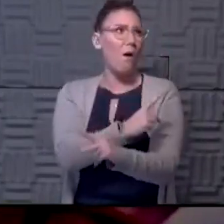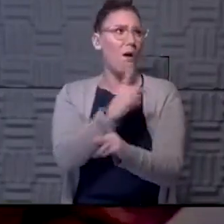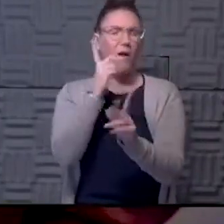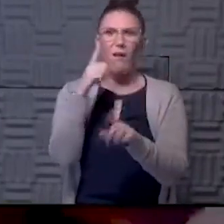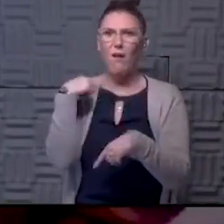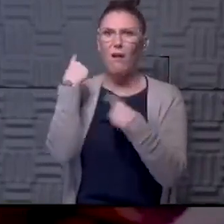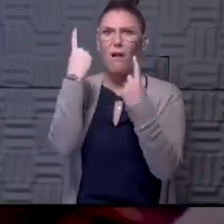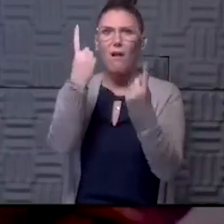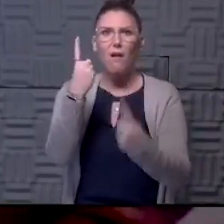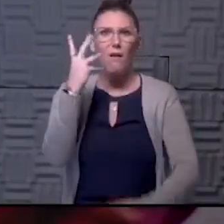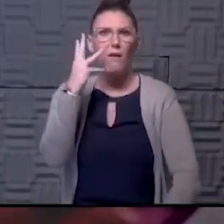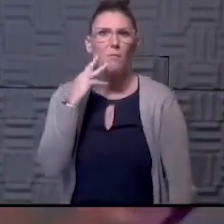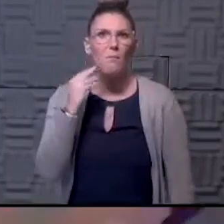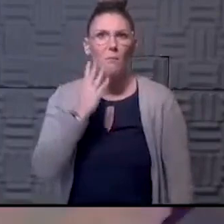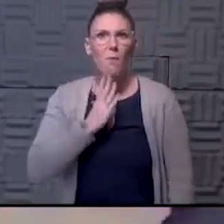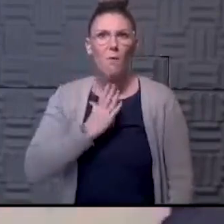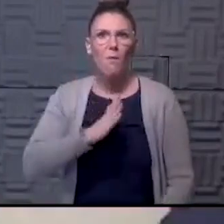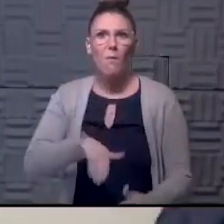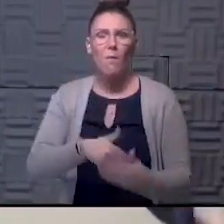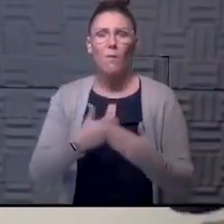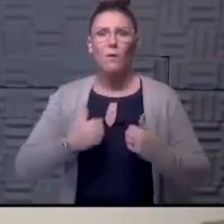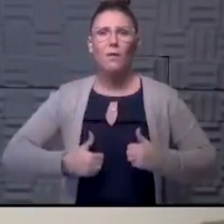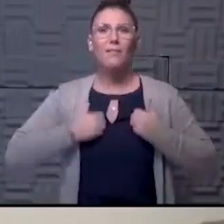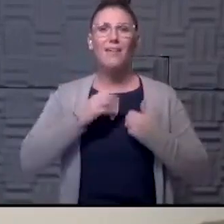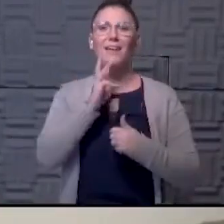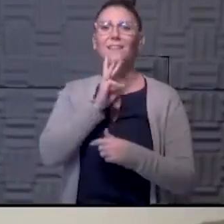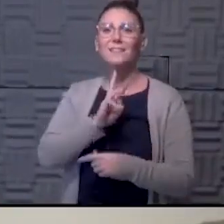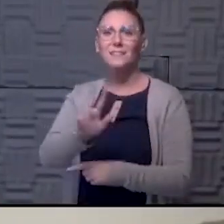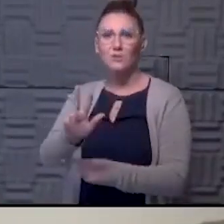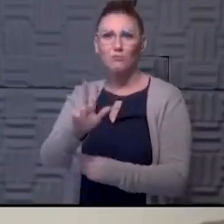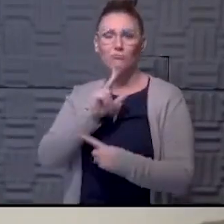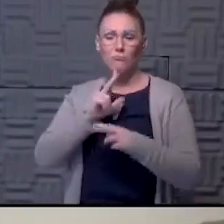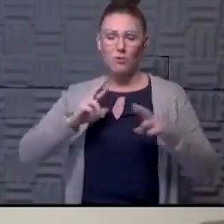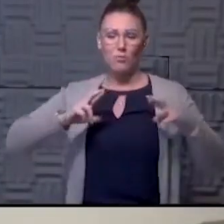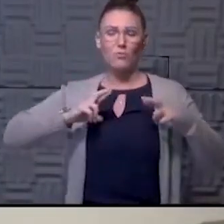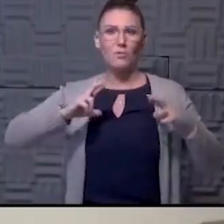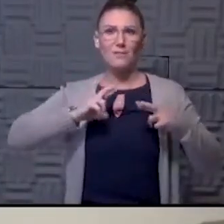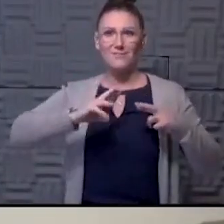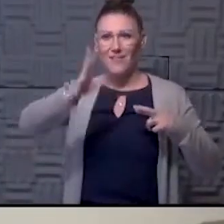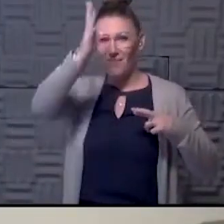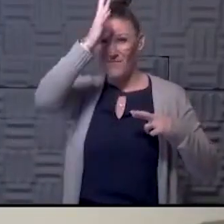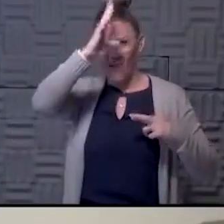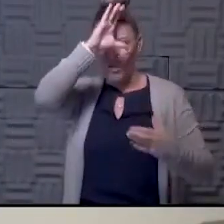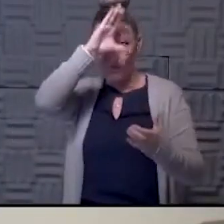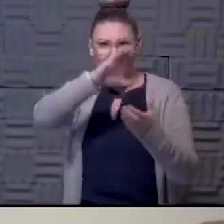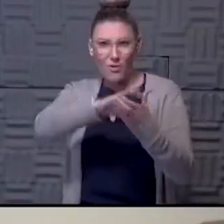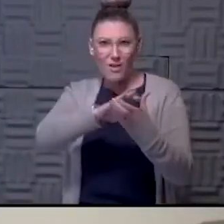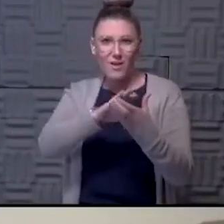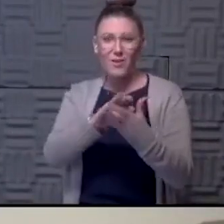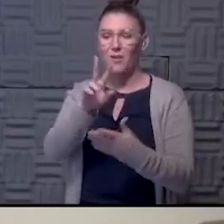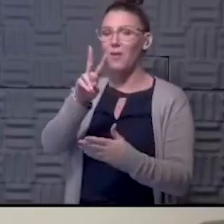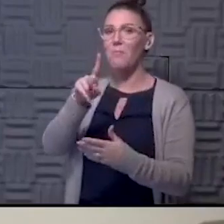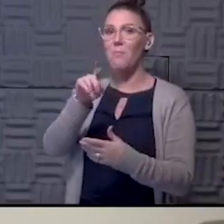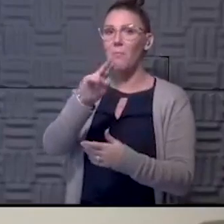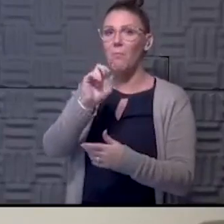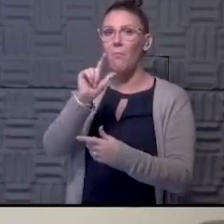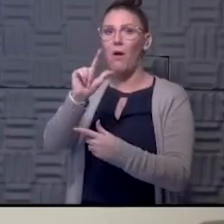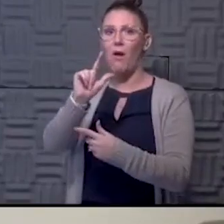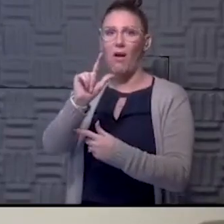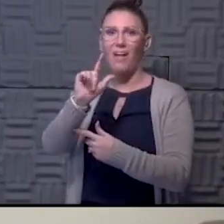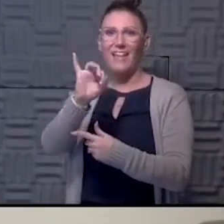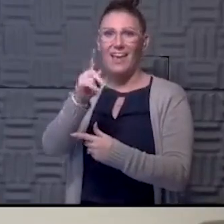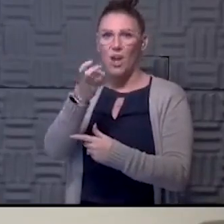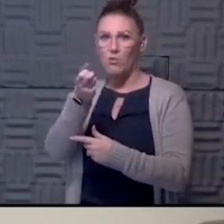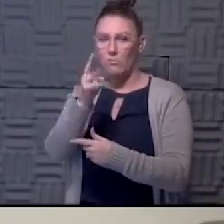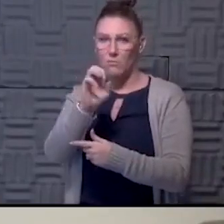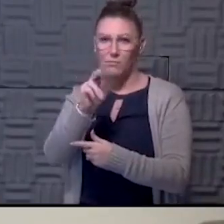I've probably ever had in my life. 63-year-old retired father and husband Paul Van Aram describes what it was like